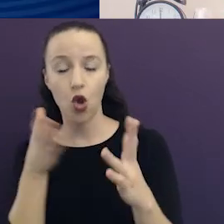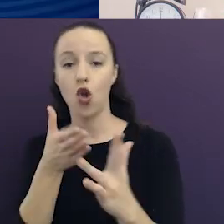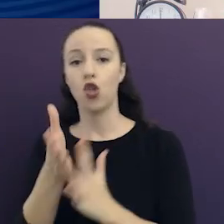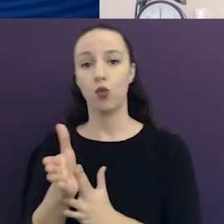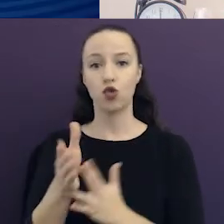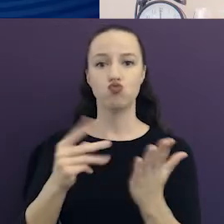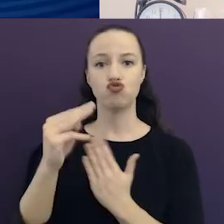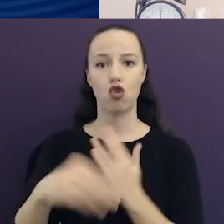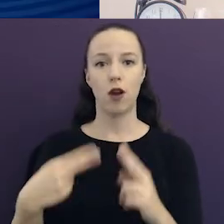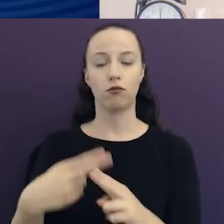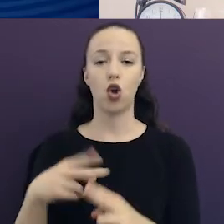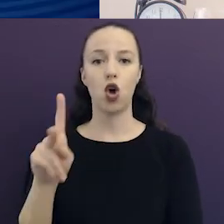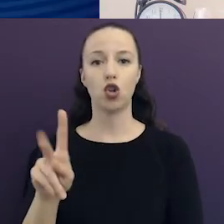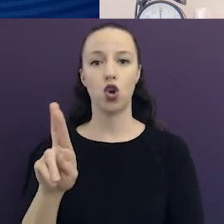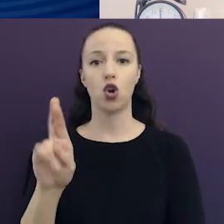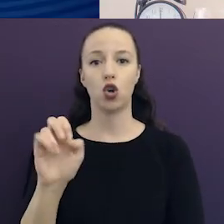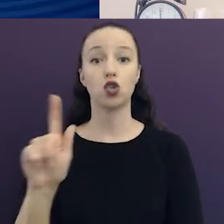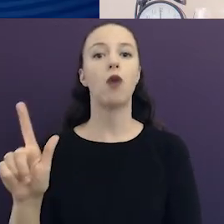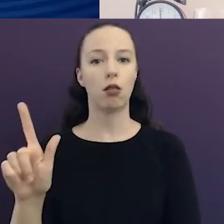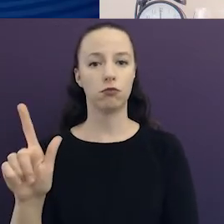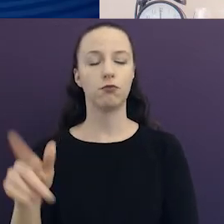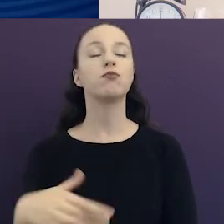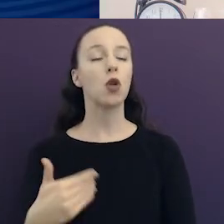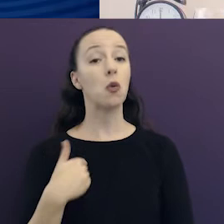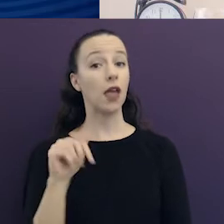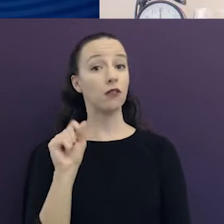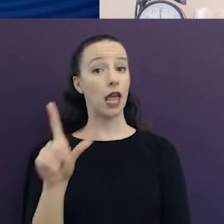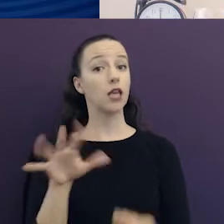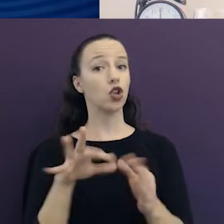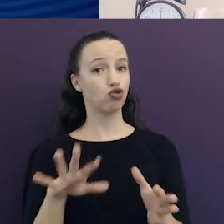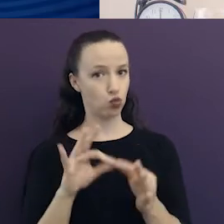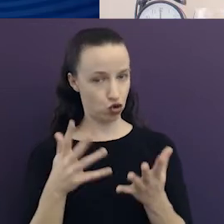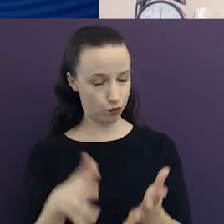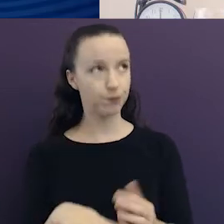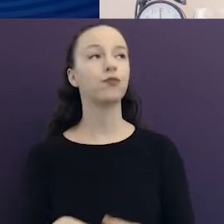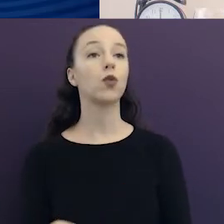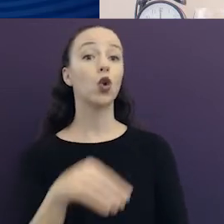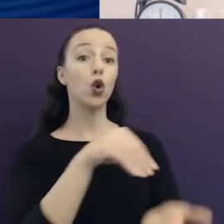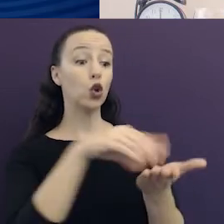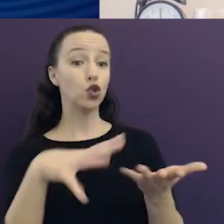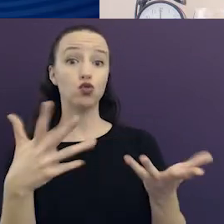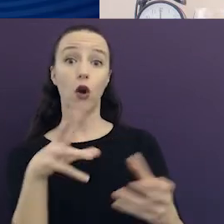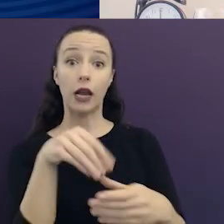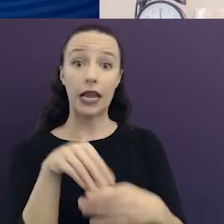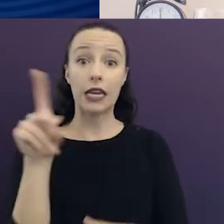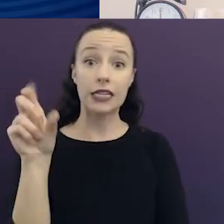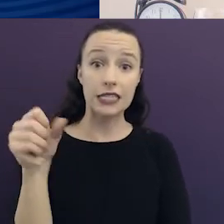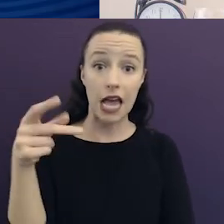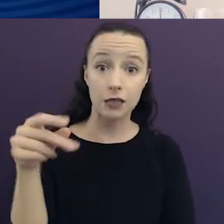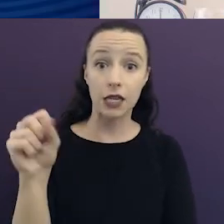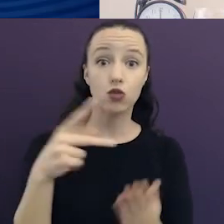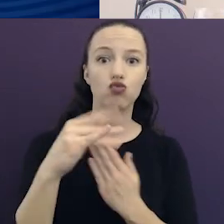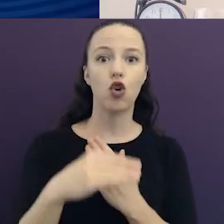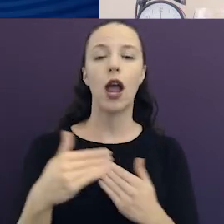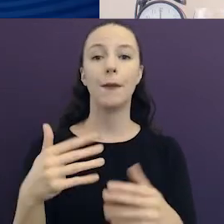a Kurzweil program that we have for students. We have our Asl Interpreter that I mentioned. Students that are in the DSP&S program